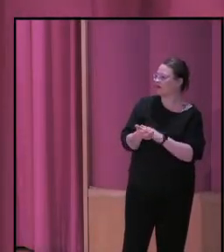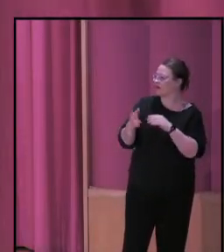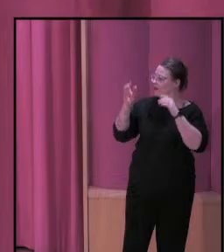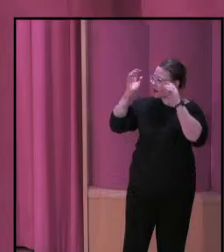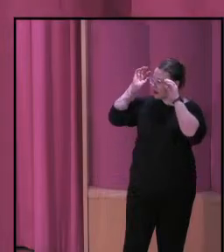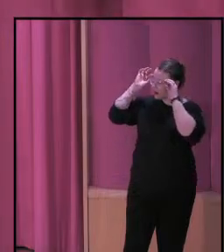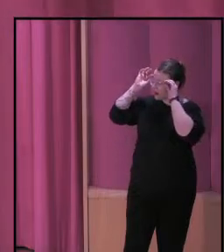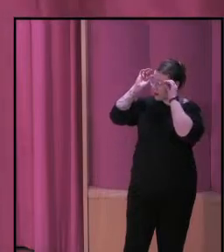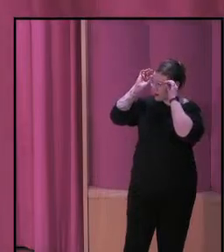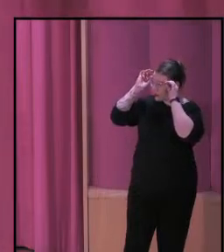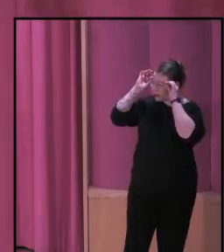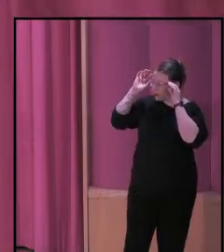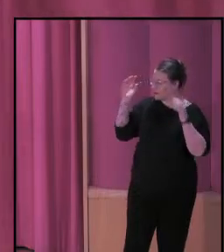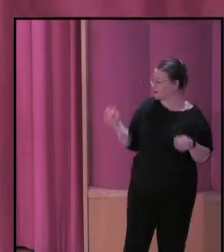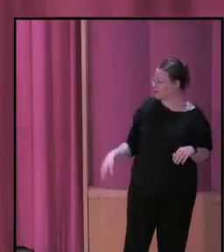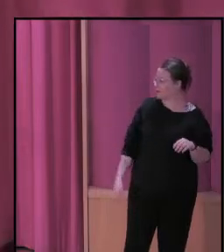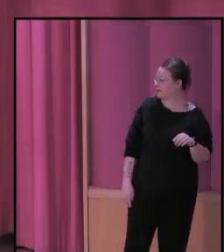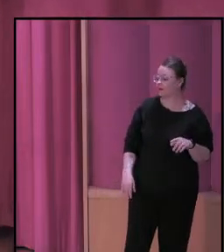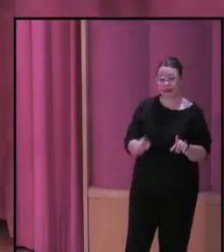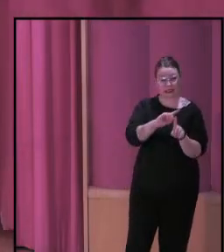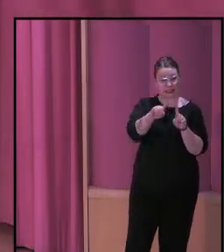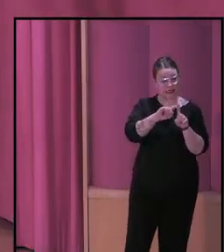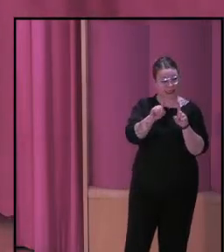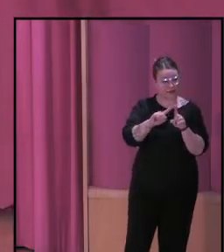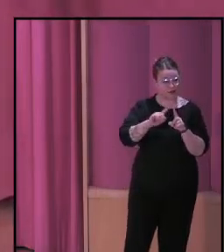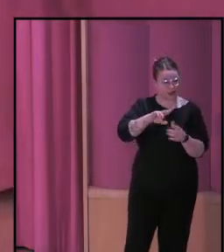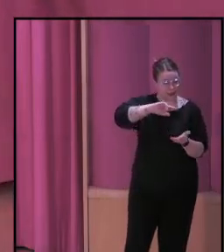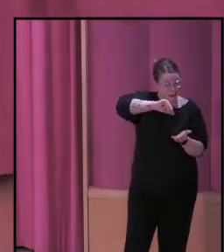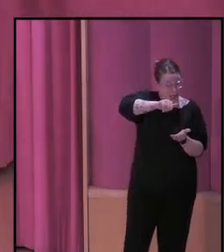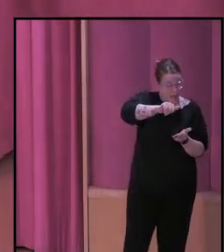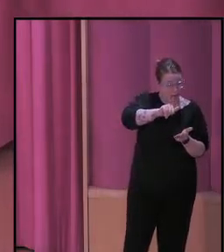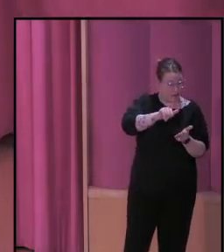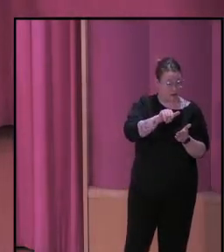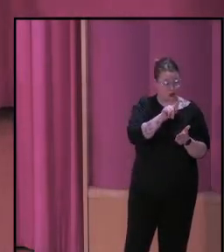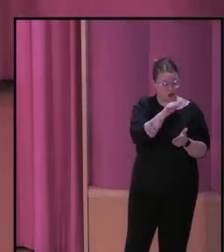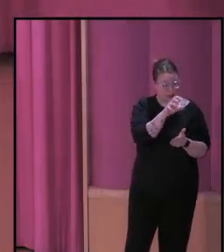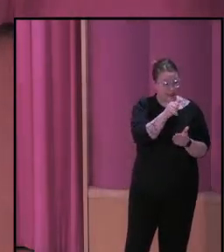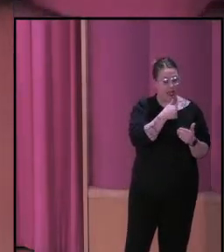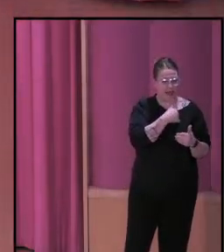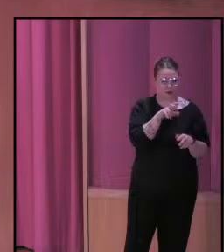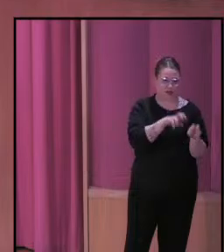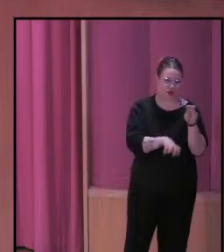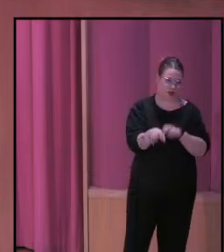A lot of top tricks have circus names. This one's called the carousel.